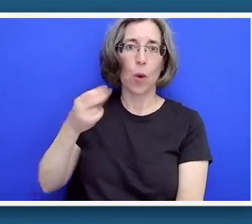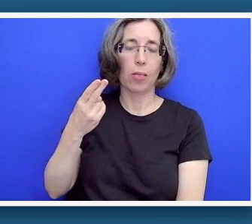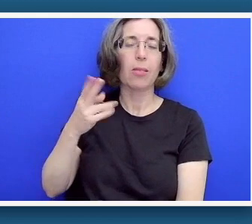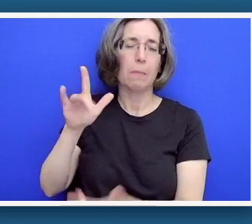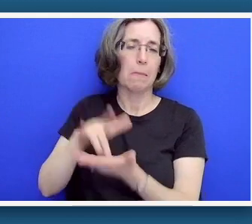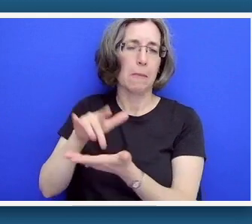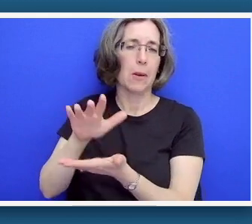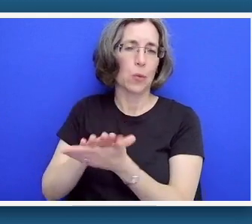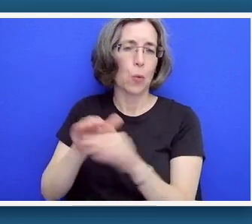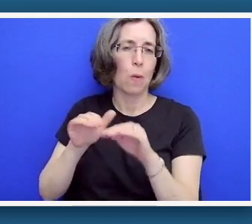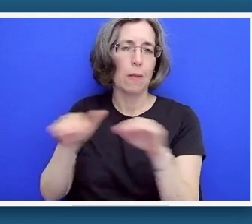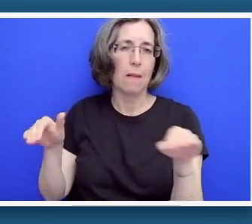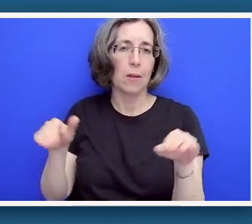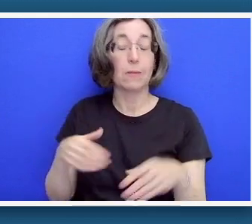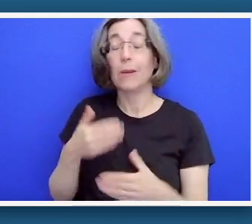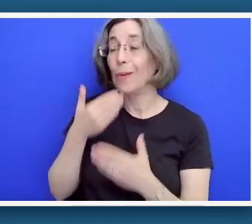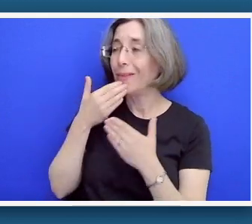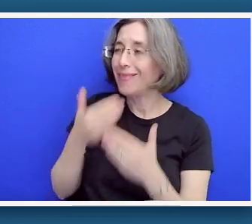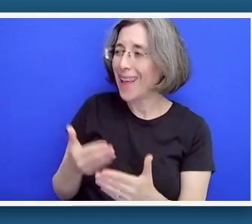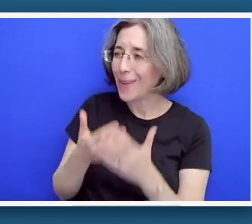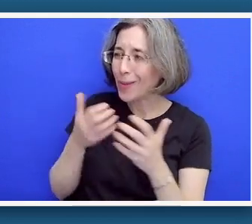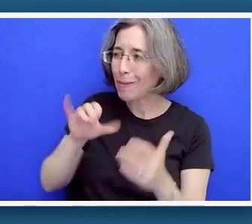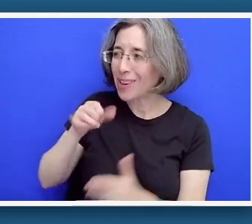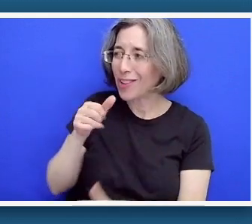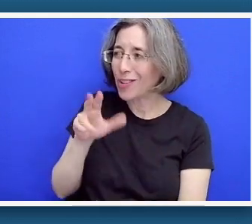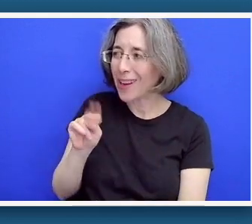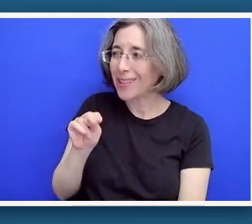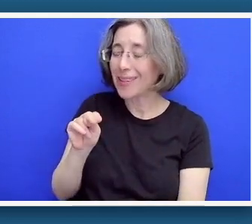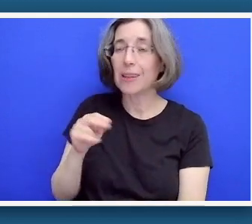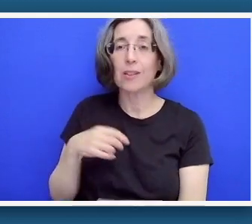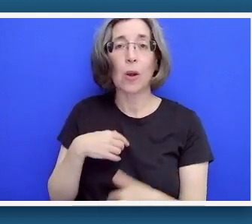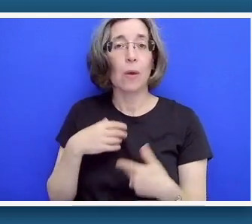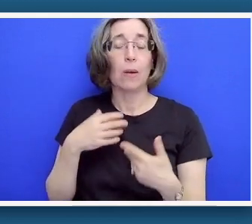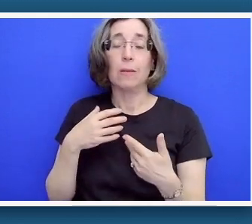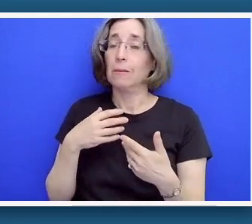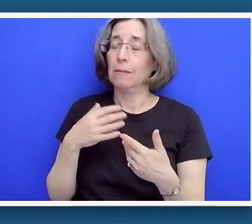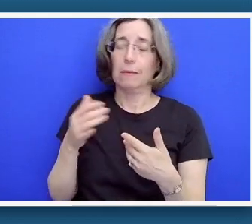Thank you so much, Jason. So I'd like to ask the same